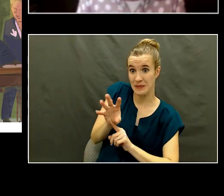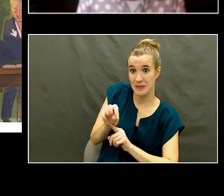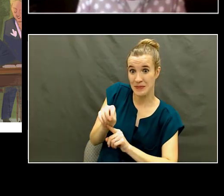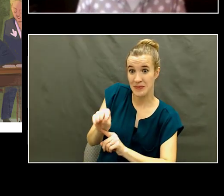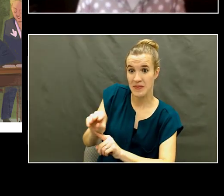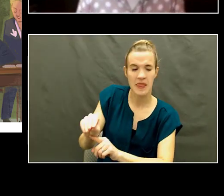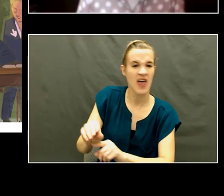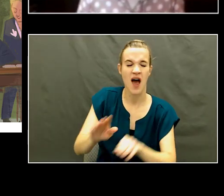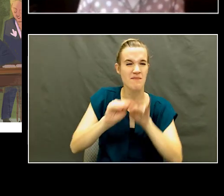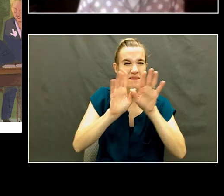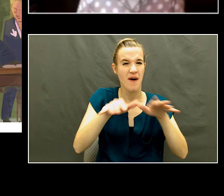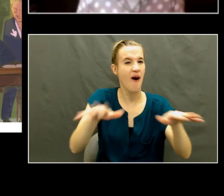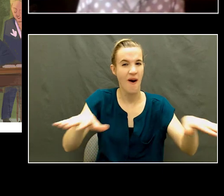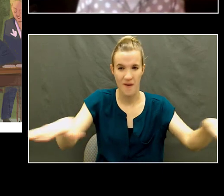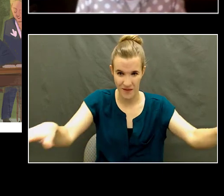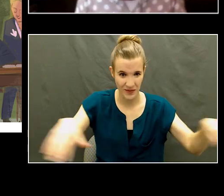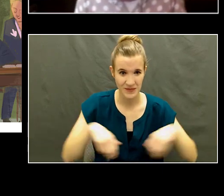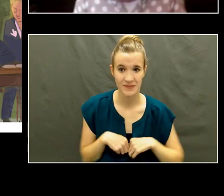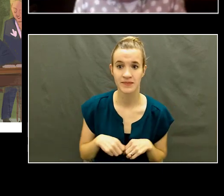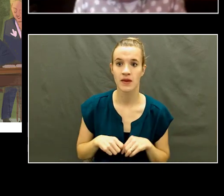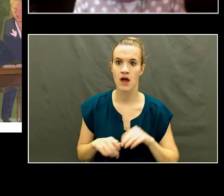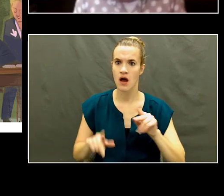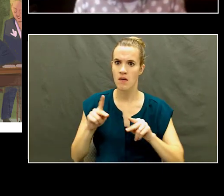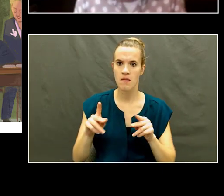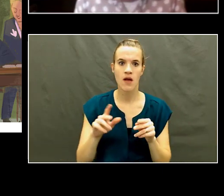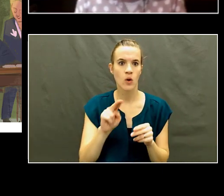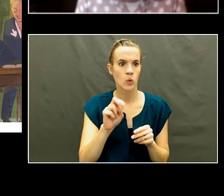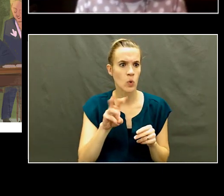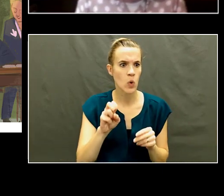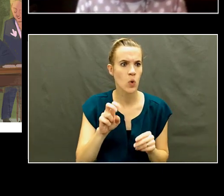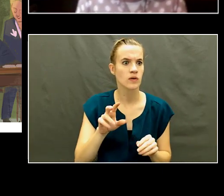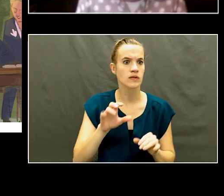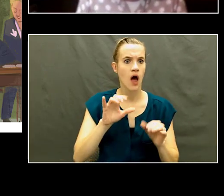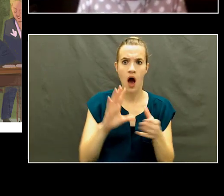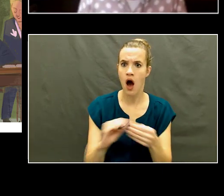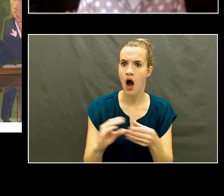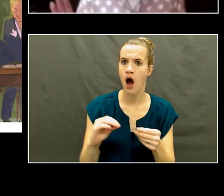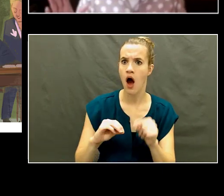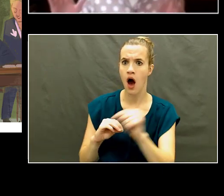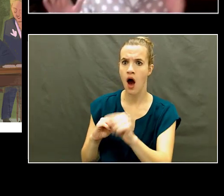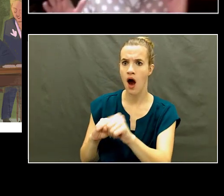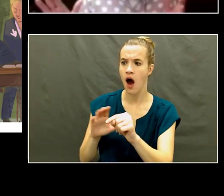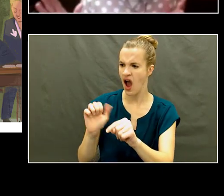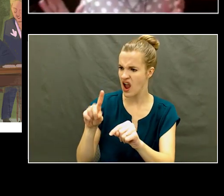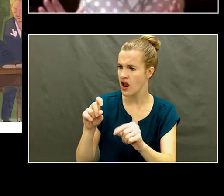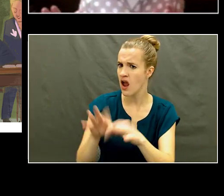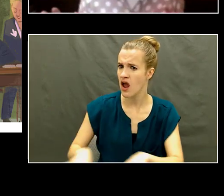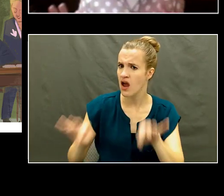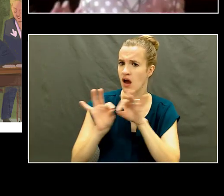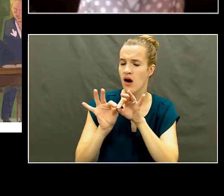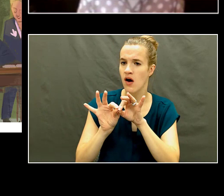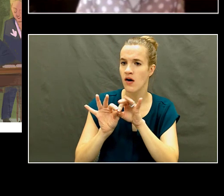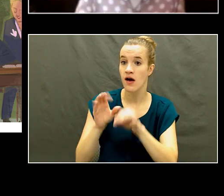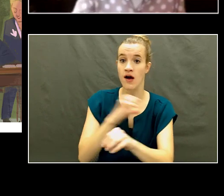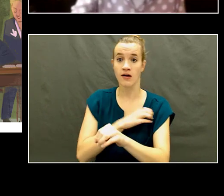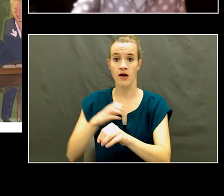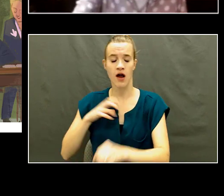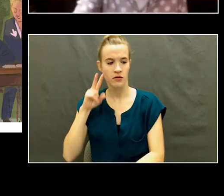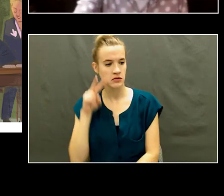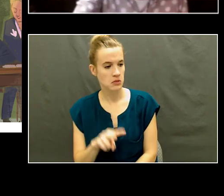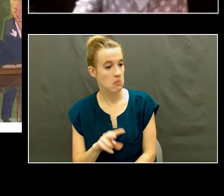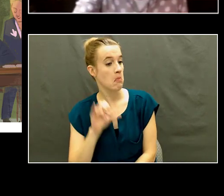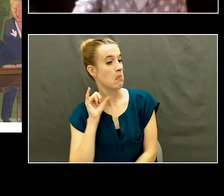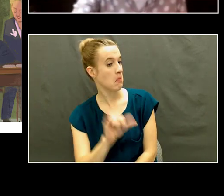ADA. Members of Congress see the news, listen to the activists, and finally pass